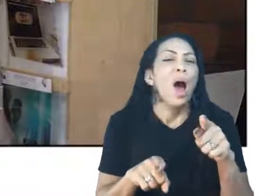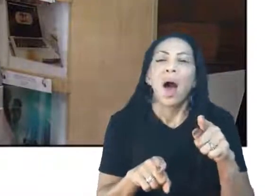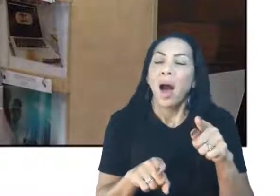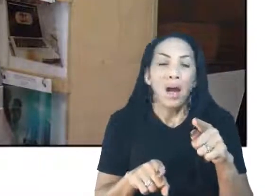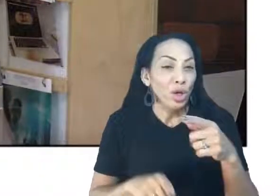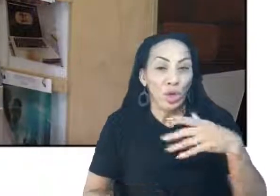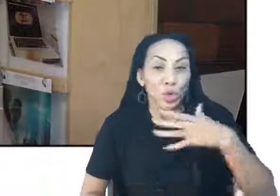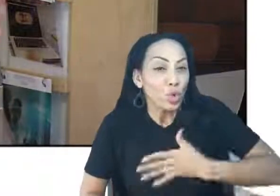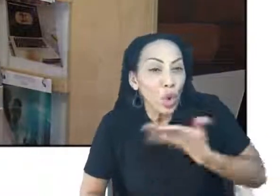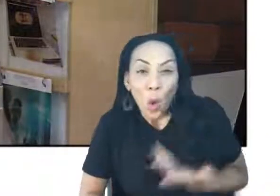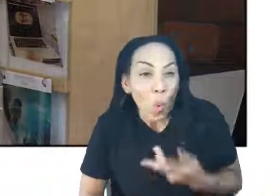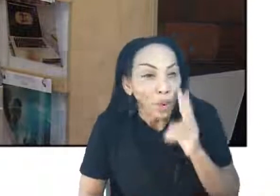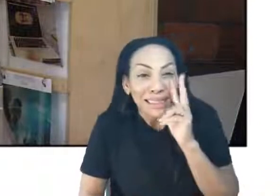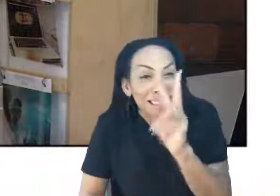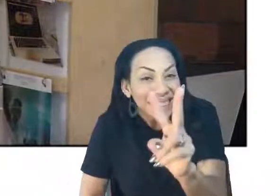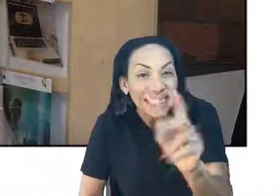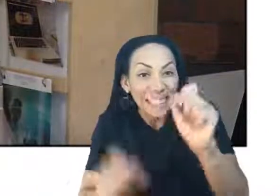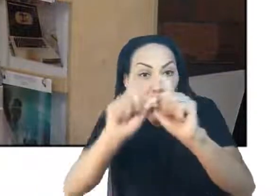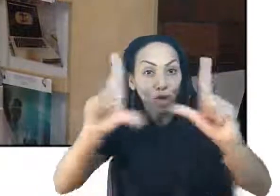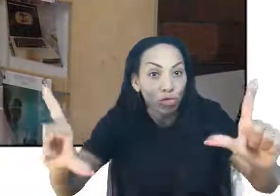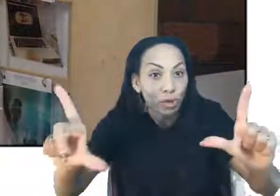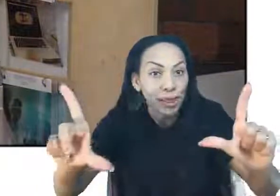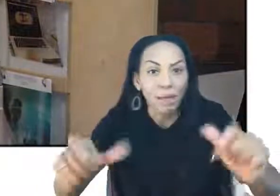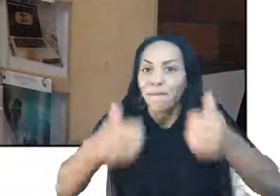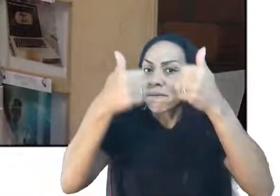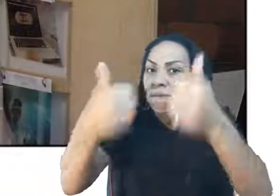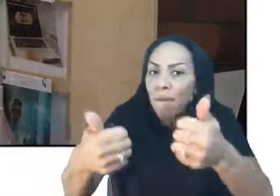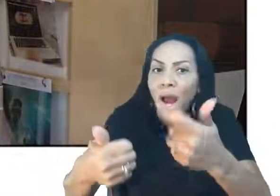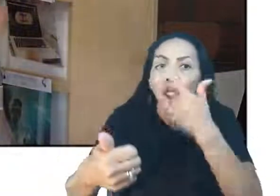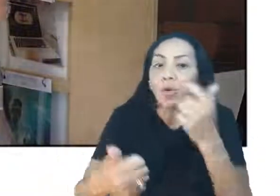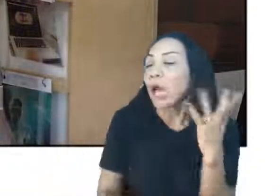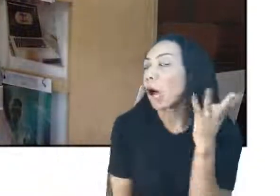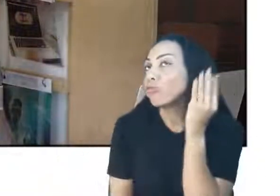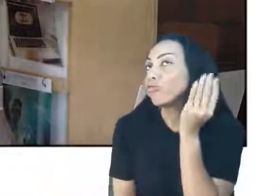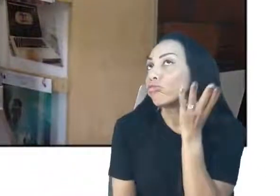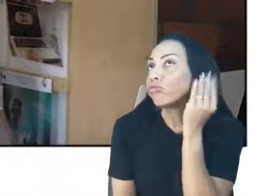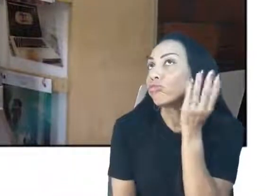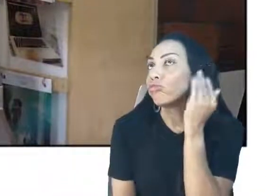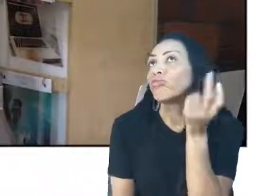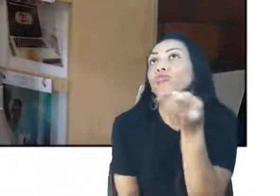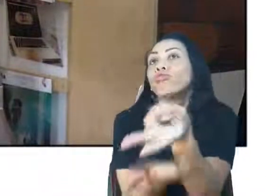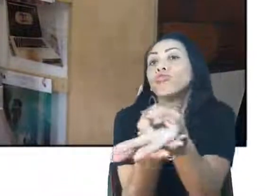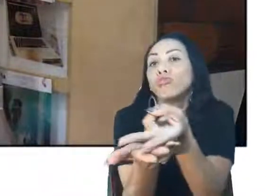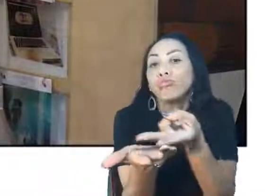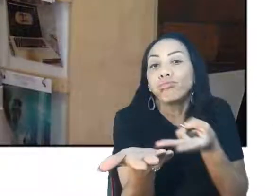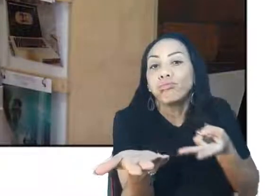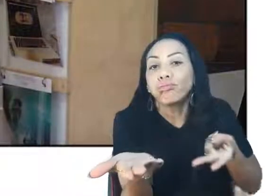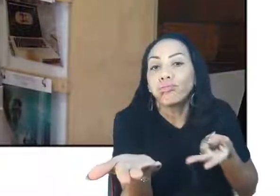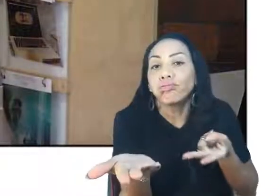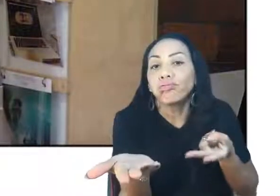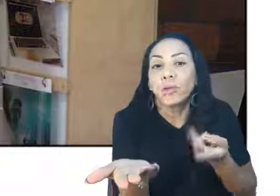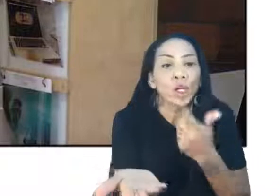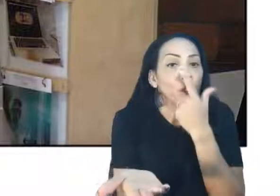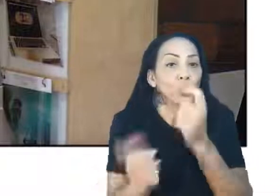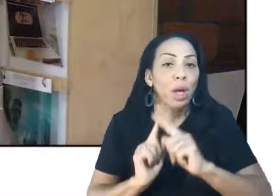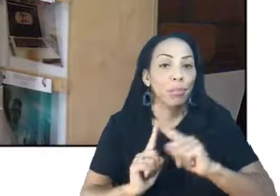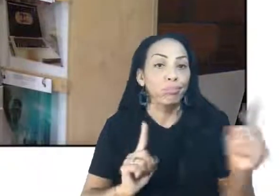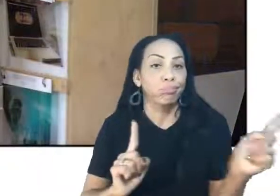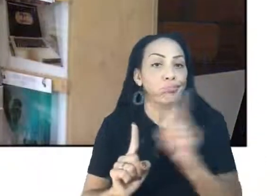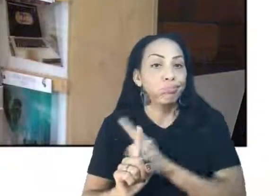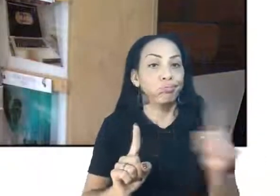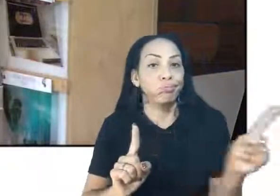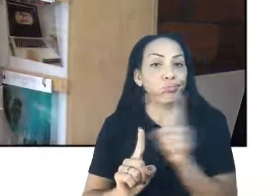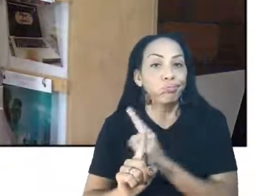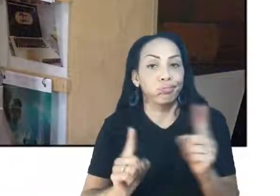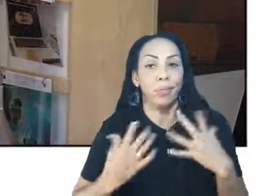better for you to rest and just listen. And please feel free to come and go and take a break whenever you need to.